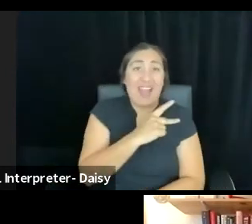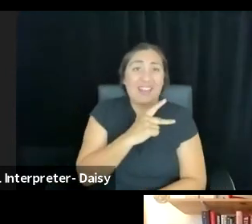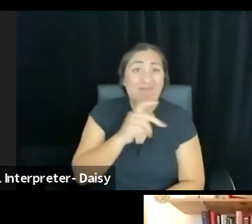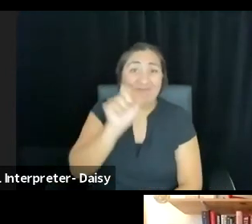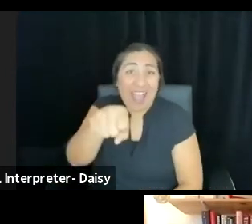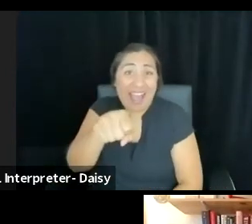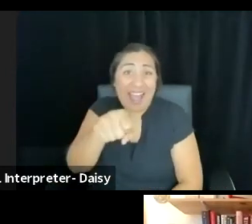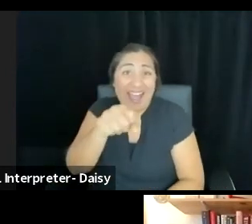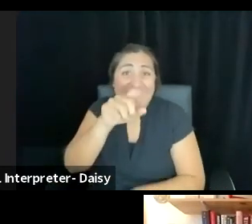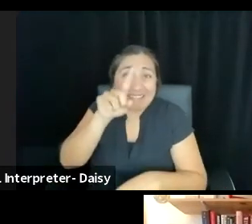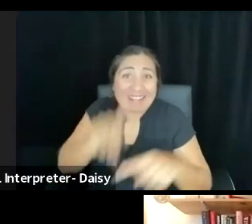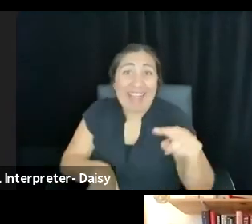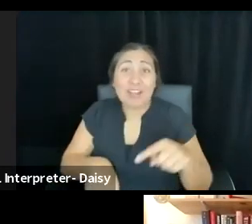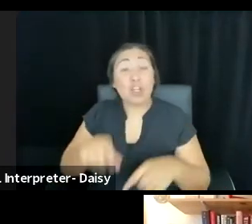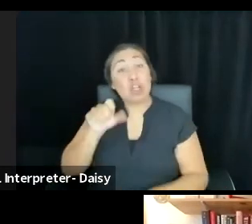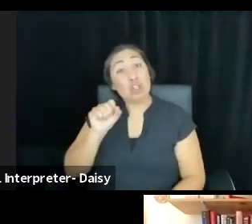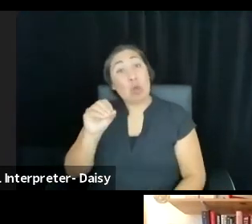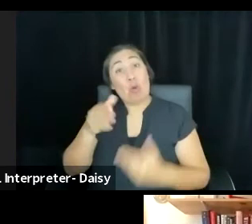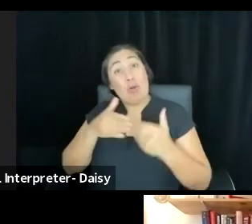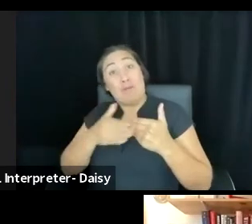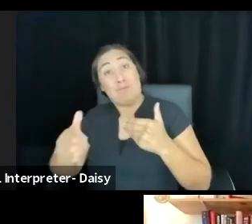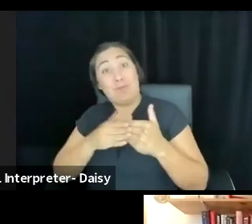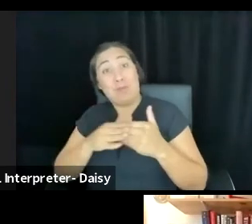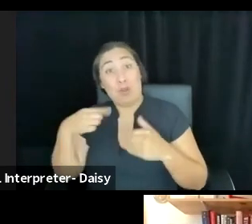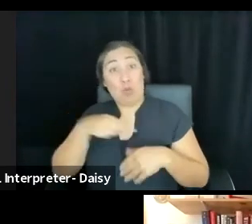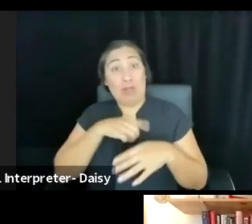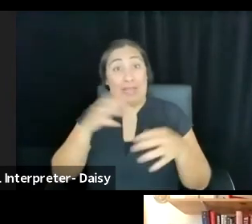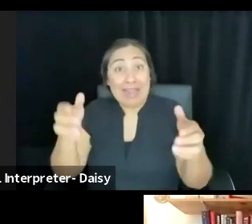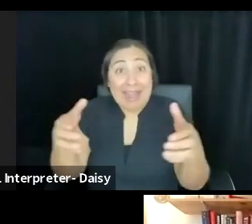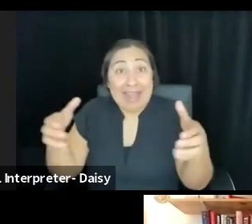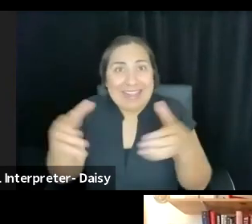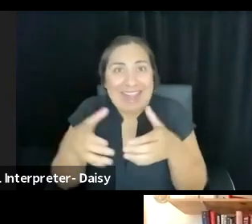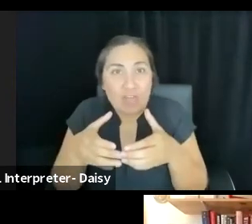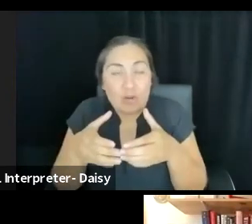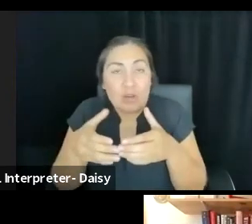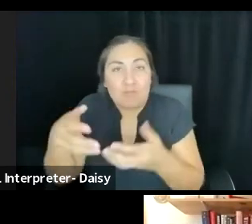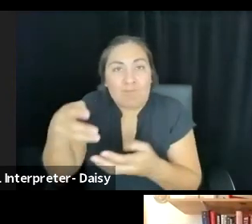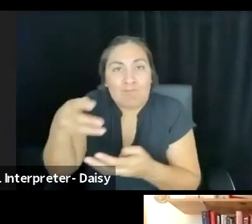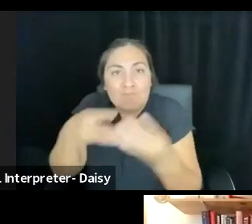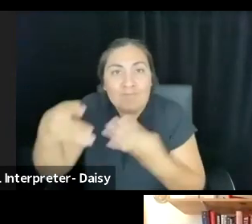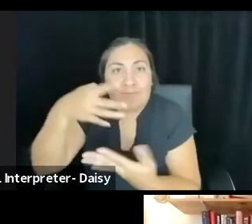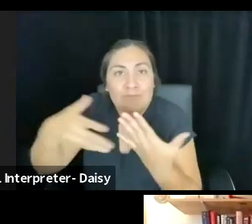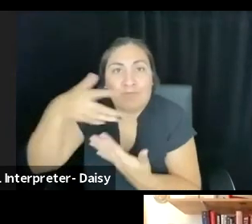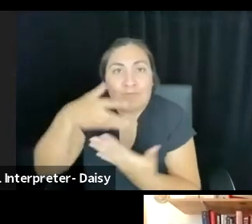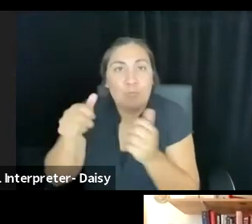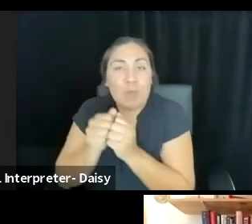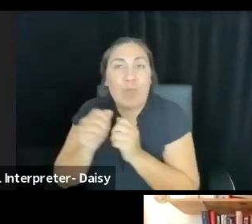for some time to come. So there is a real opportunity here, an invitation, if you will,